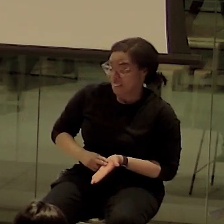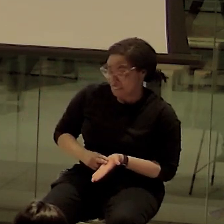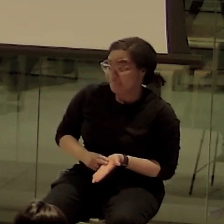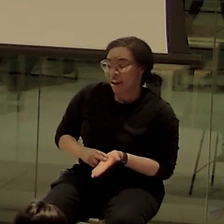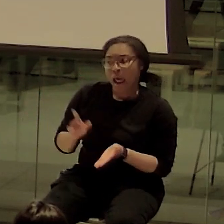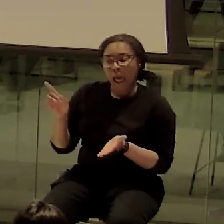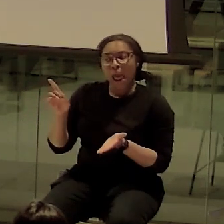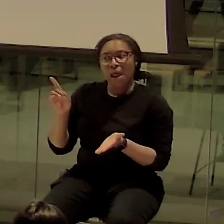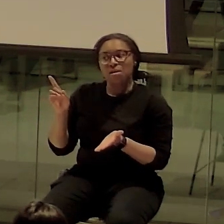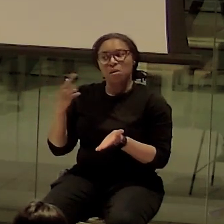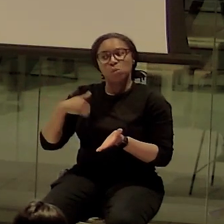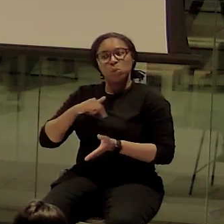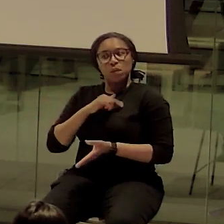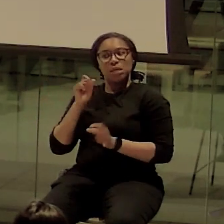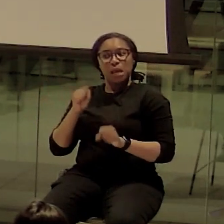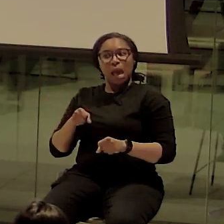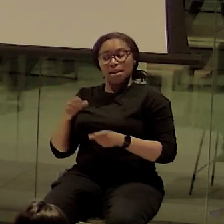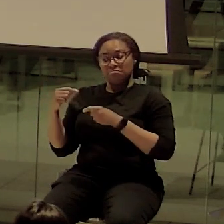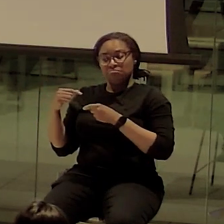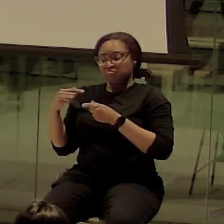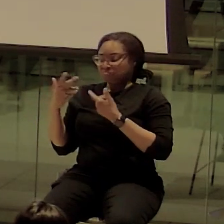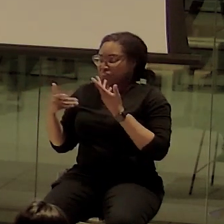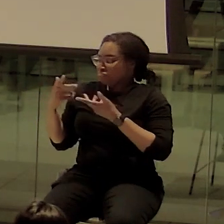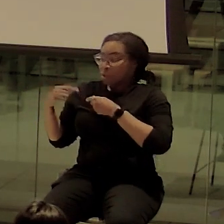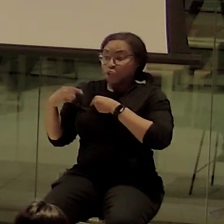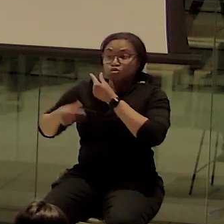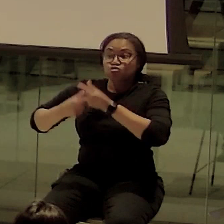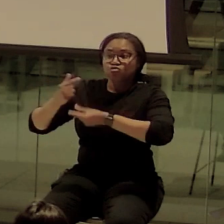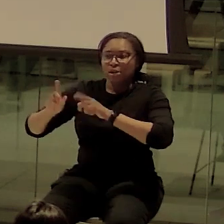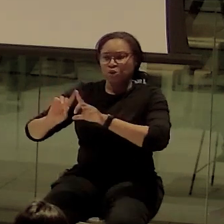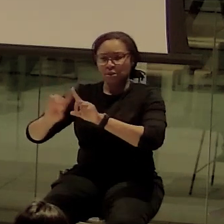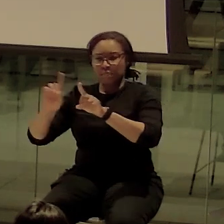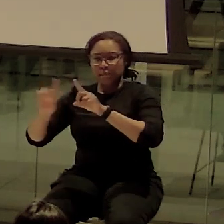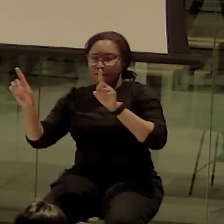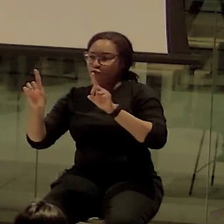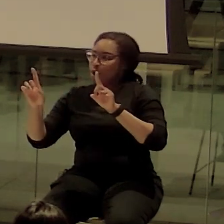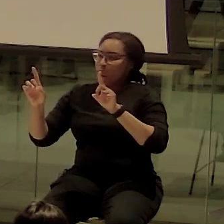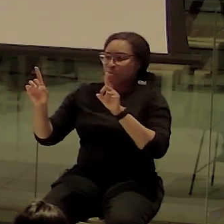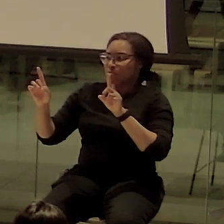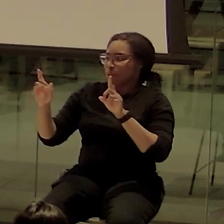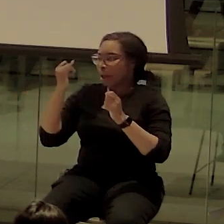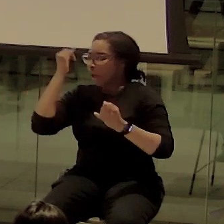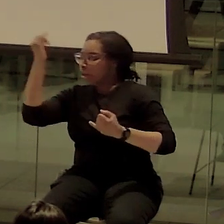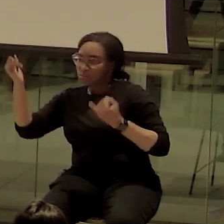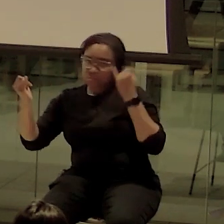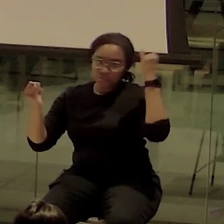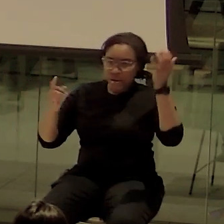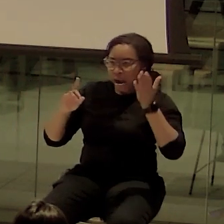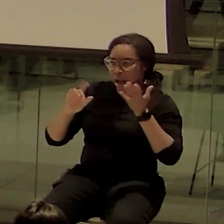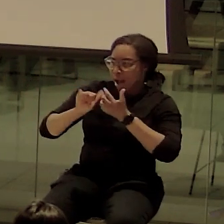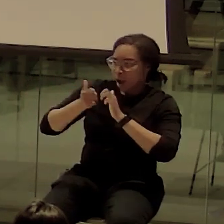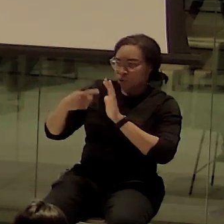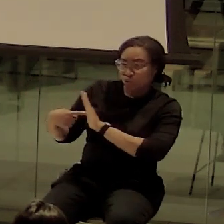can attribute this to generational differences, ways of maybe representing